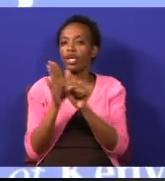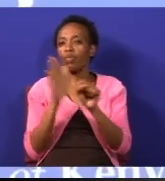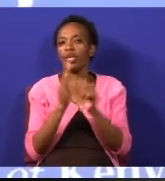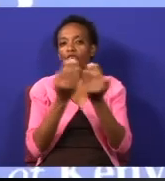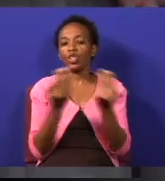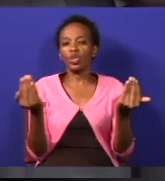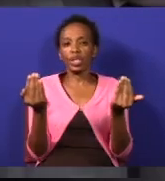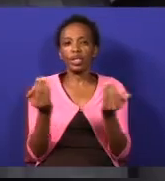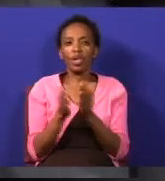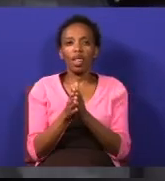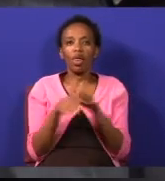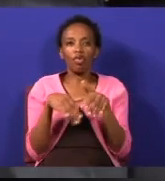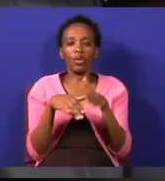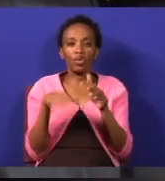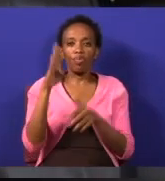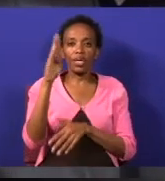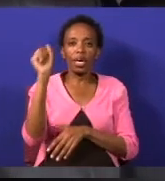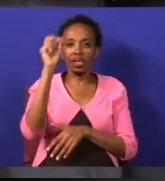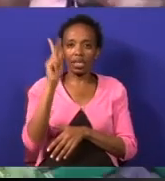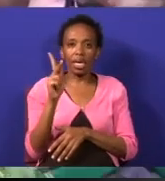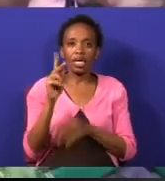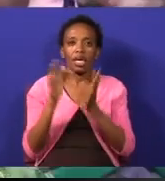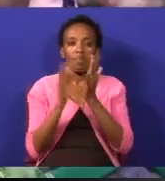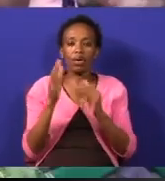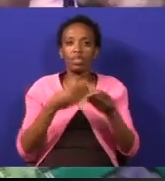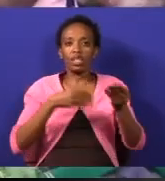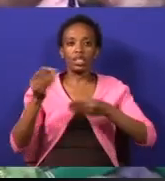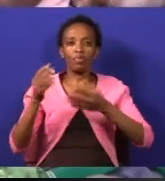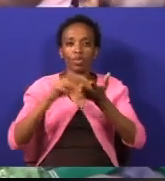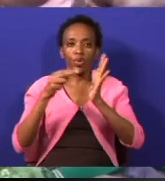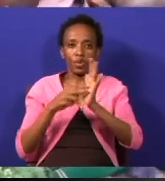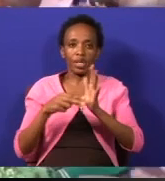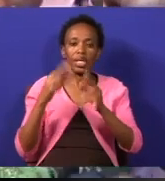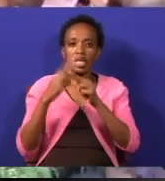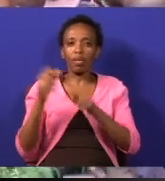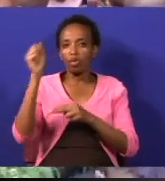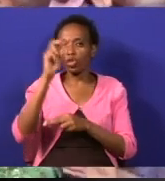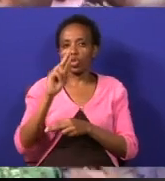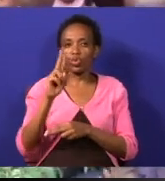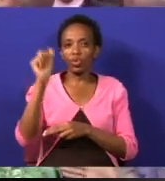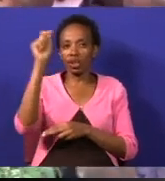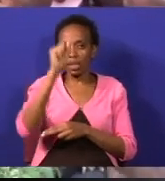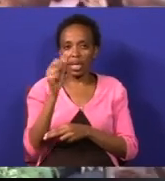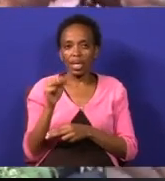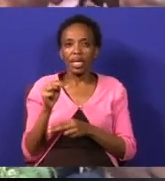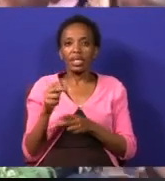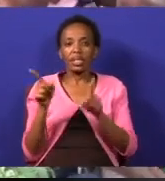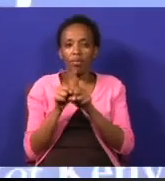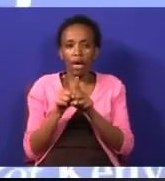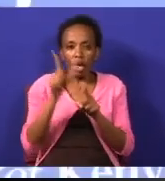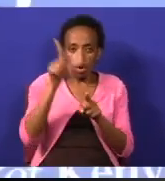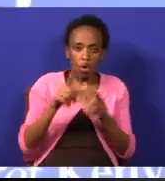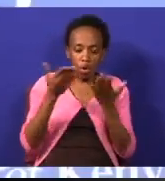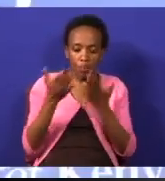as possible. According to the BSK Bible Distribution Project Coordinator Susan Diangoi, the number is still low compared to the